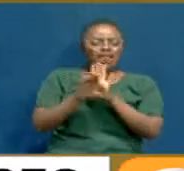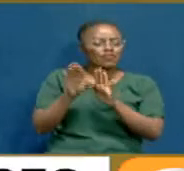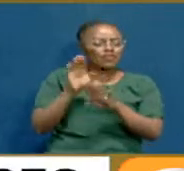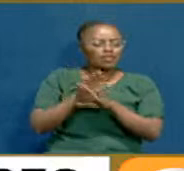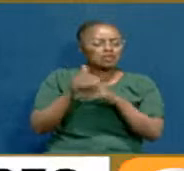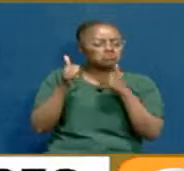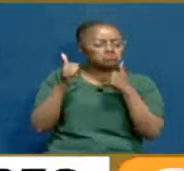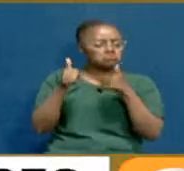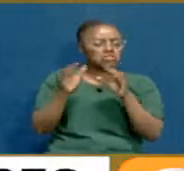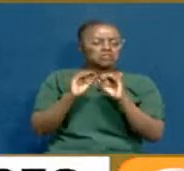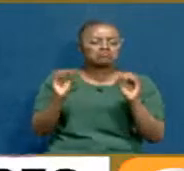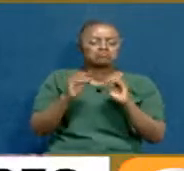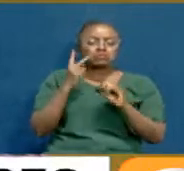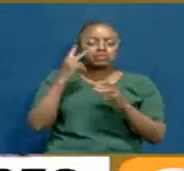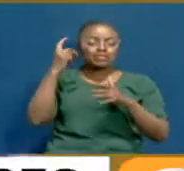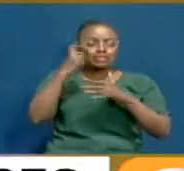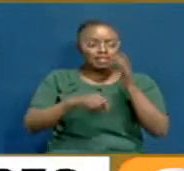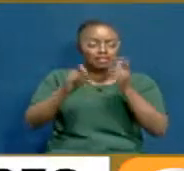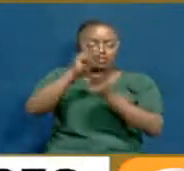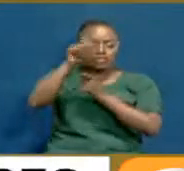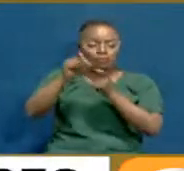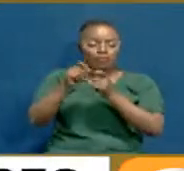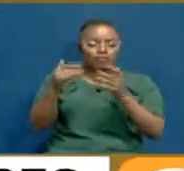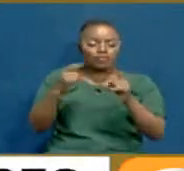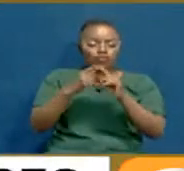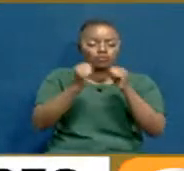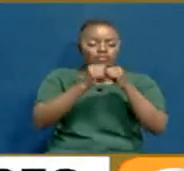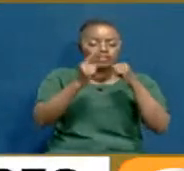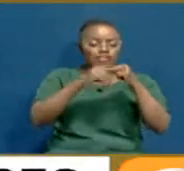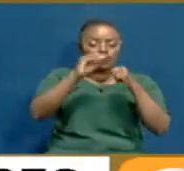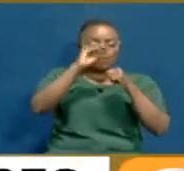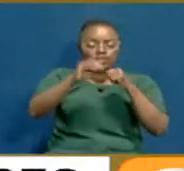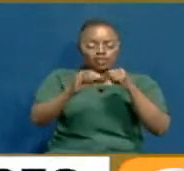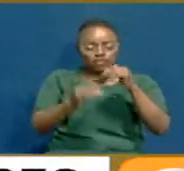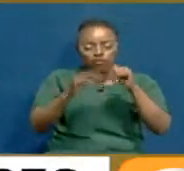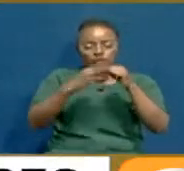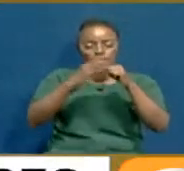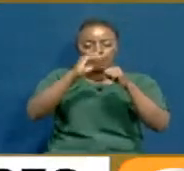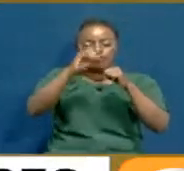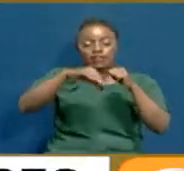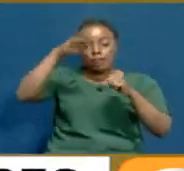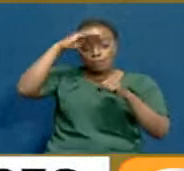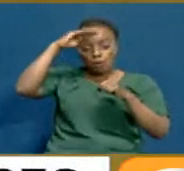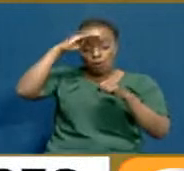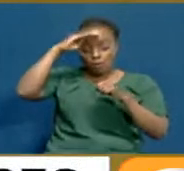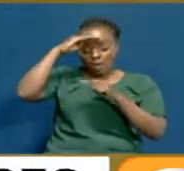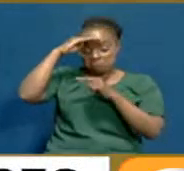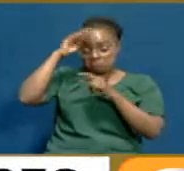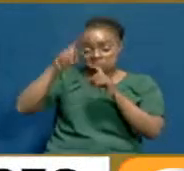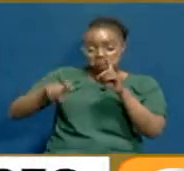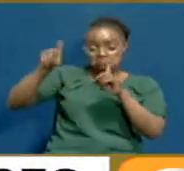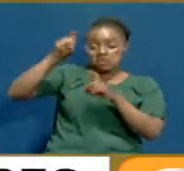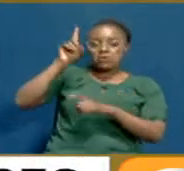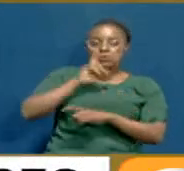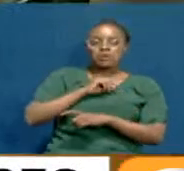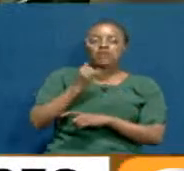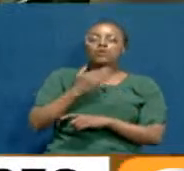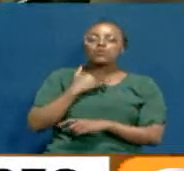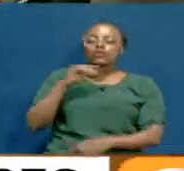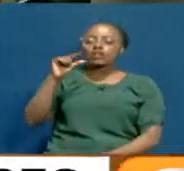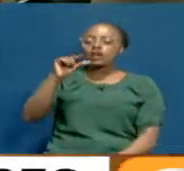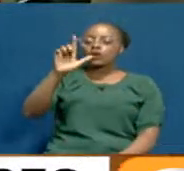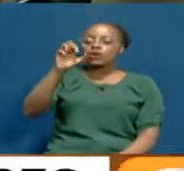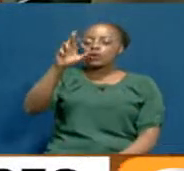seen taxes on certain things have reduced from 16% to 8%, okay. but alcohol has gone up. So Gloria, I wanted to respond to